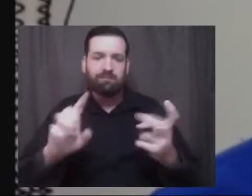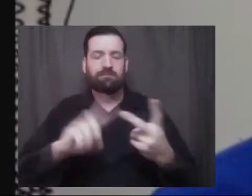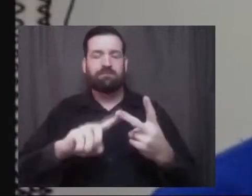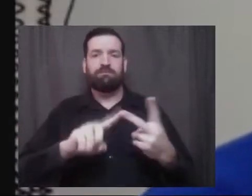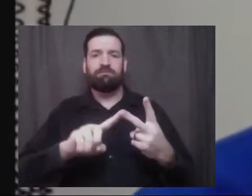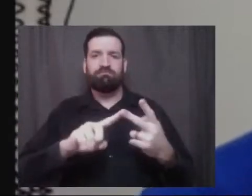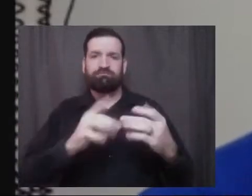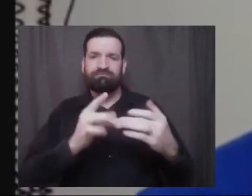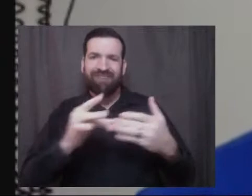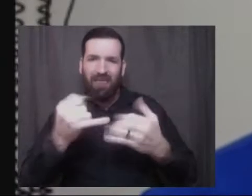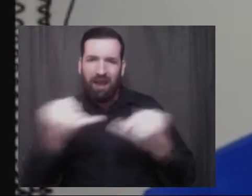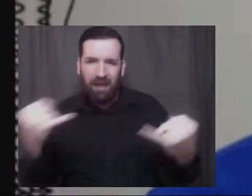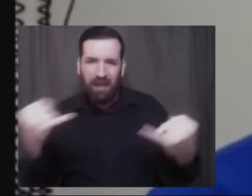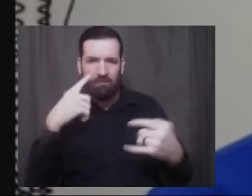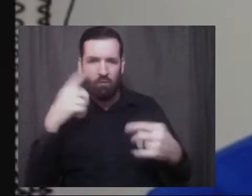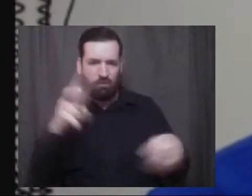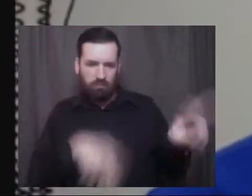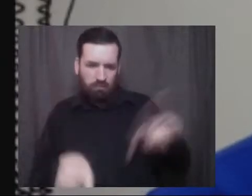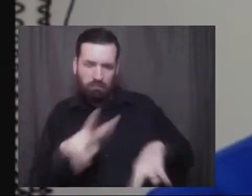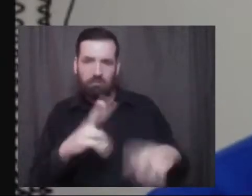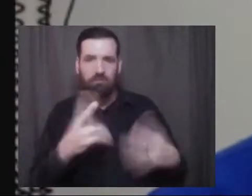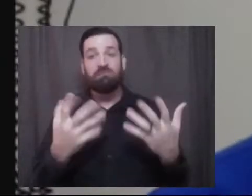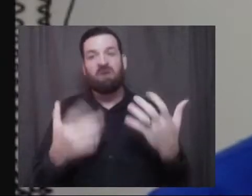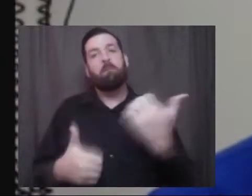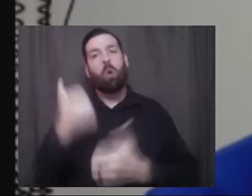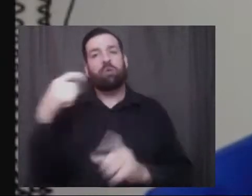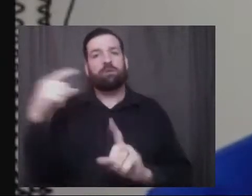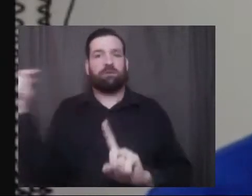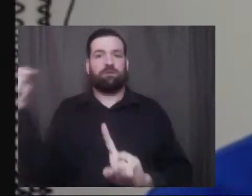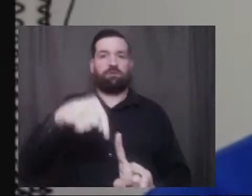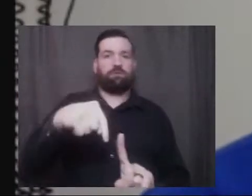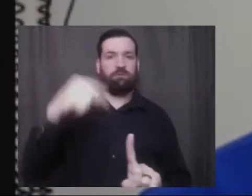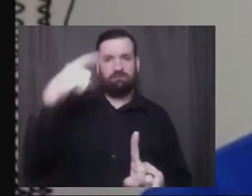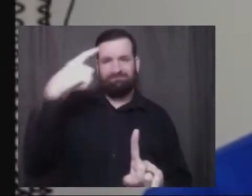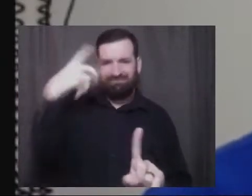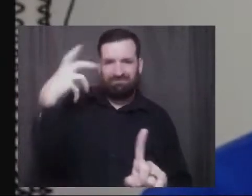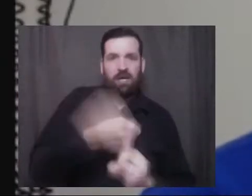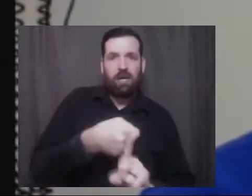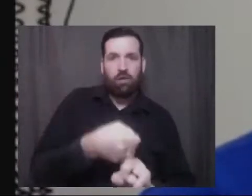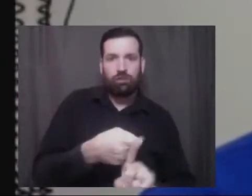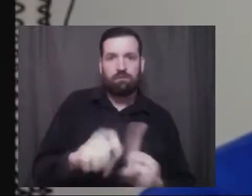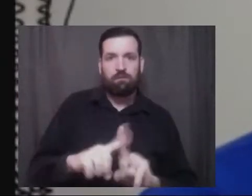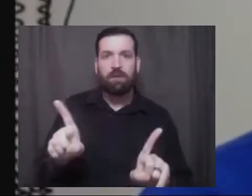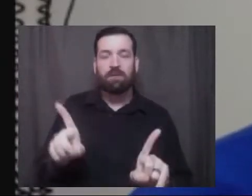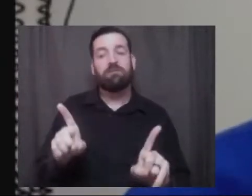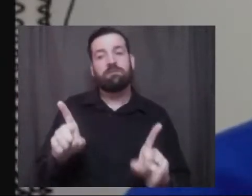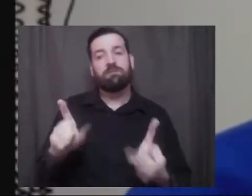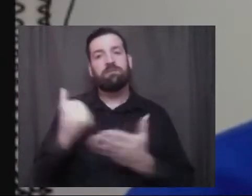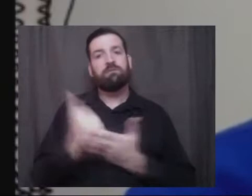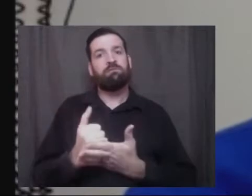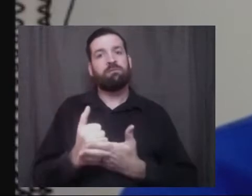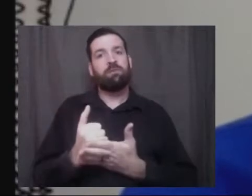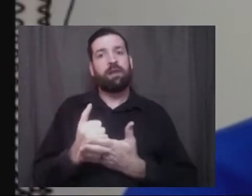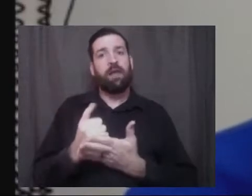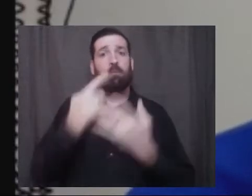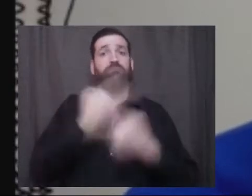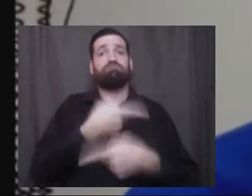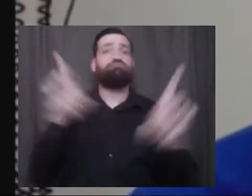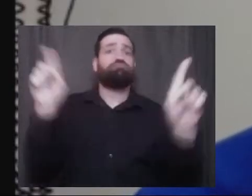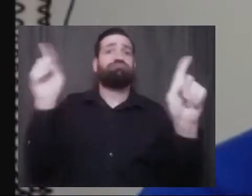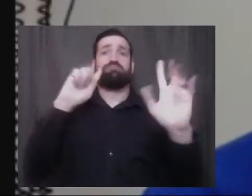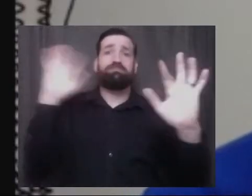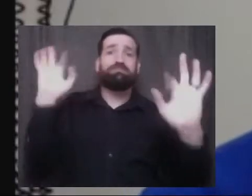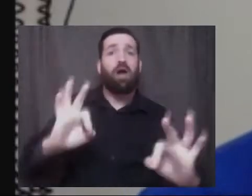of neurologic injury. Again, mostly that's concussion, but other things. We help optimize neurologic function to